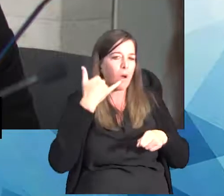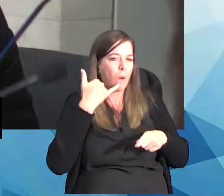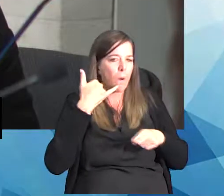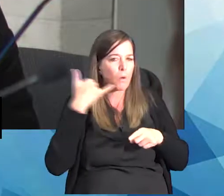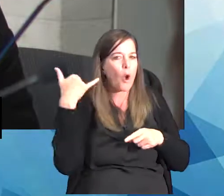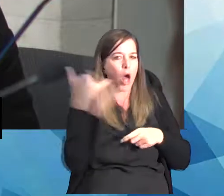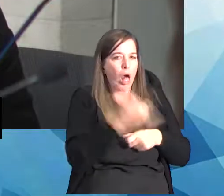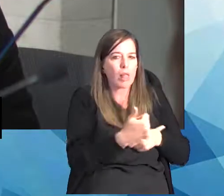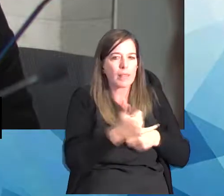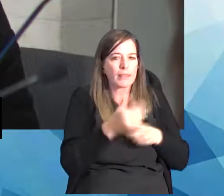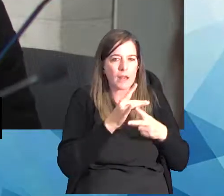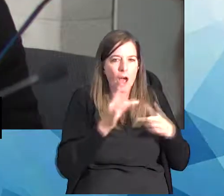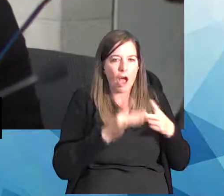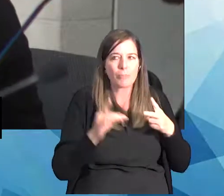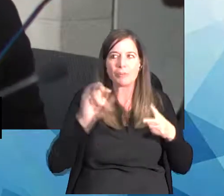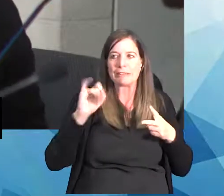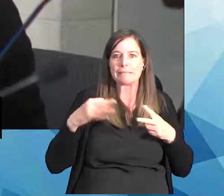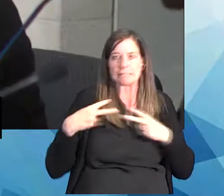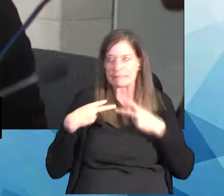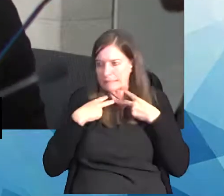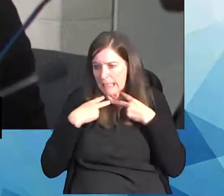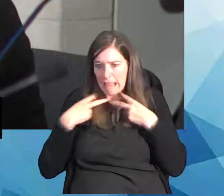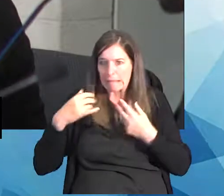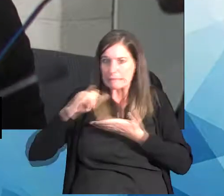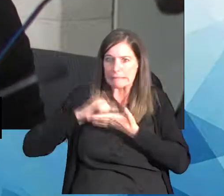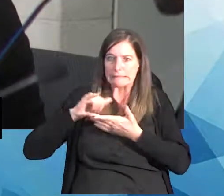person, you won't be excluded from it.